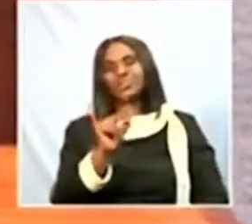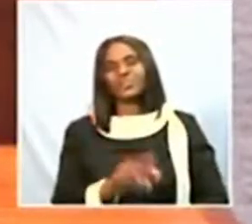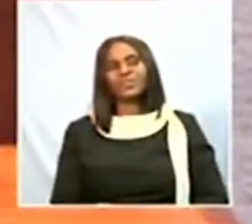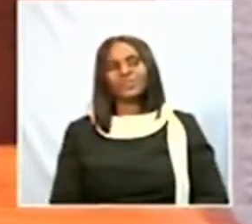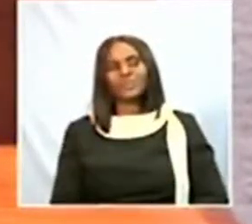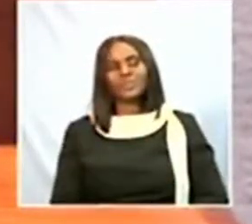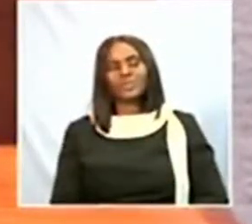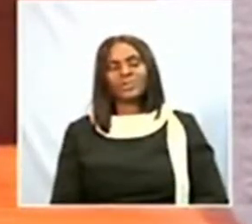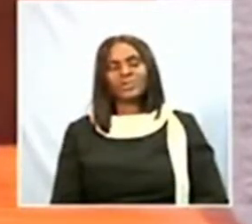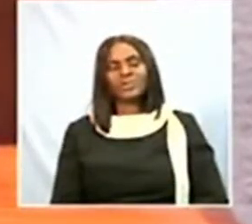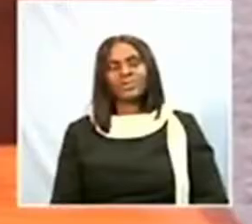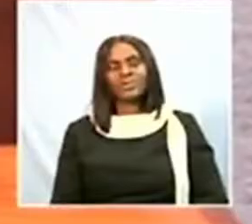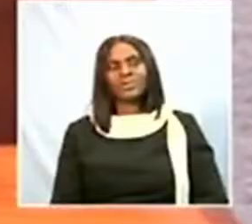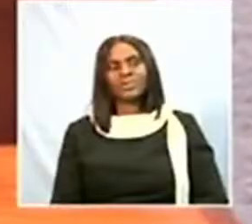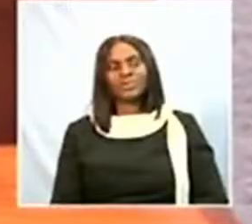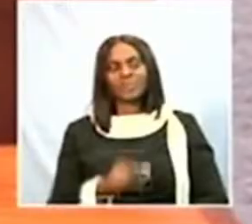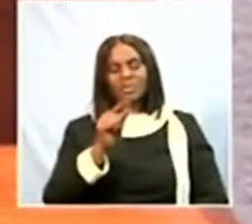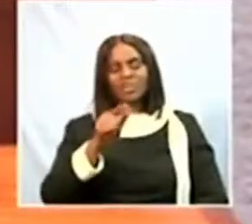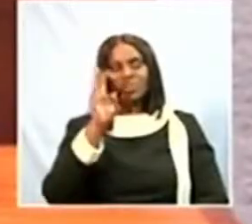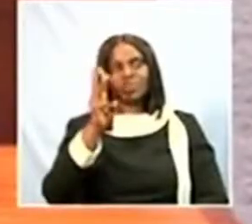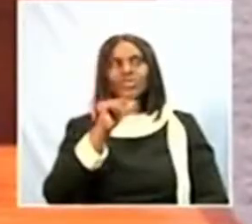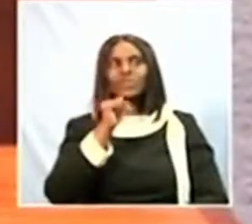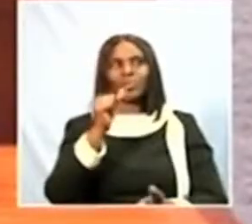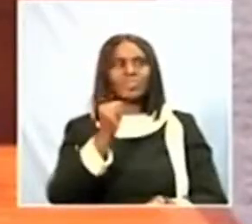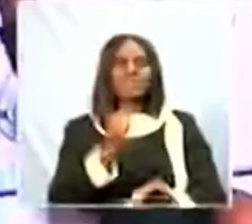Because this will not help